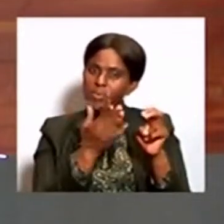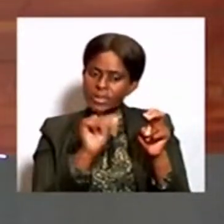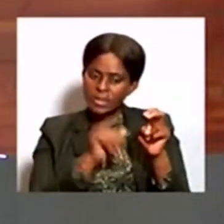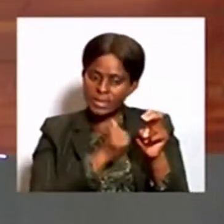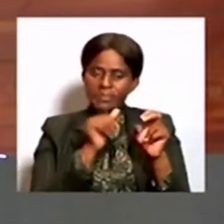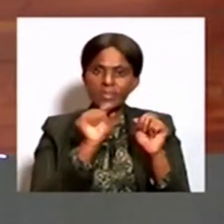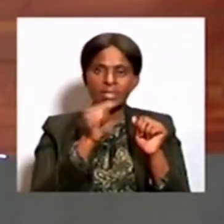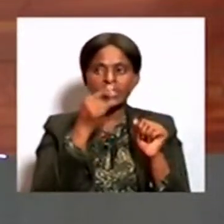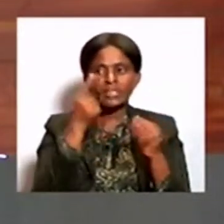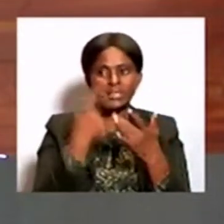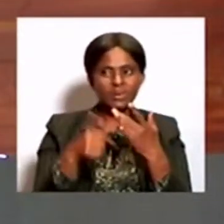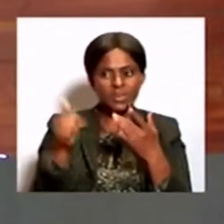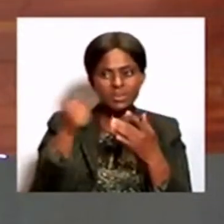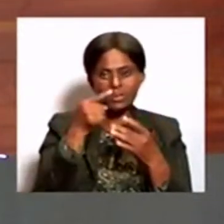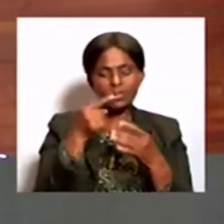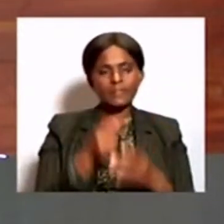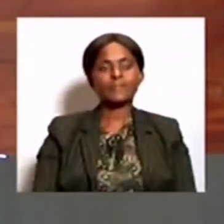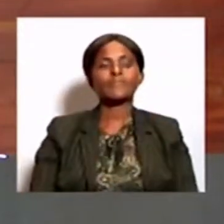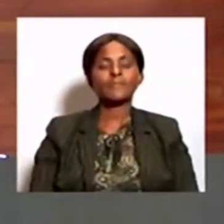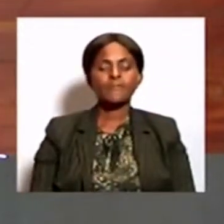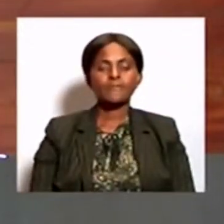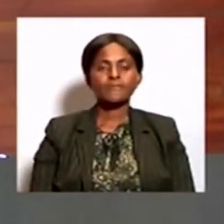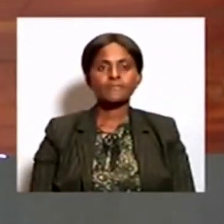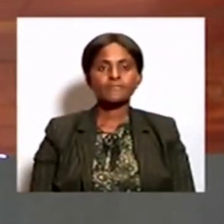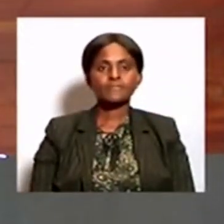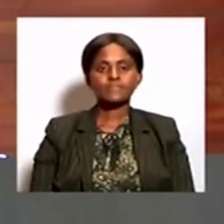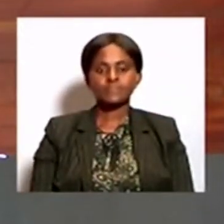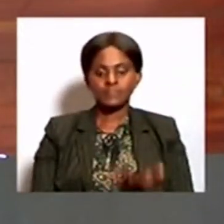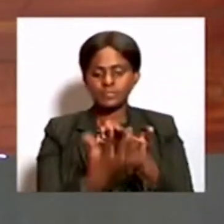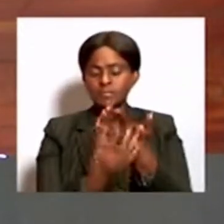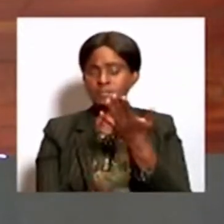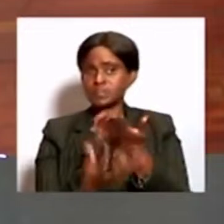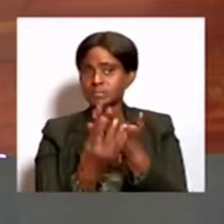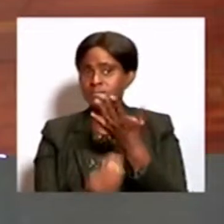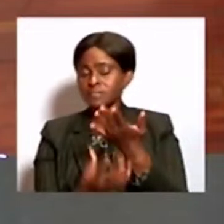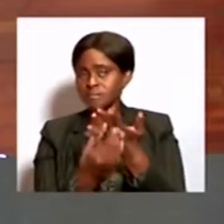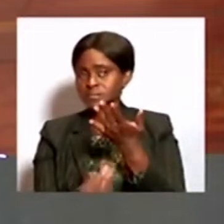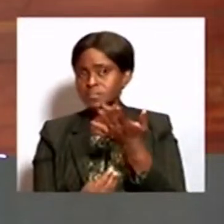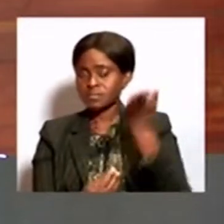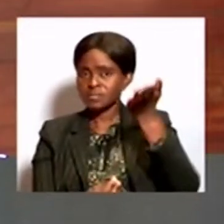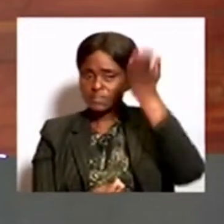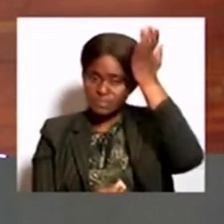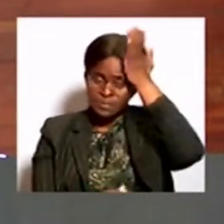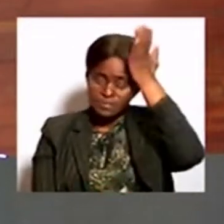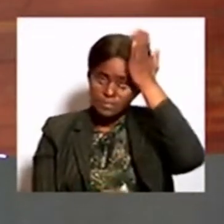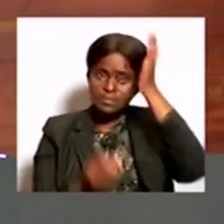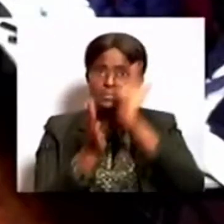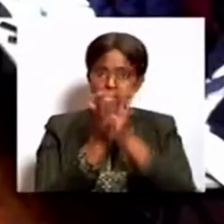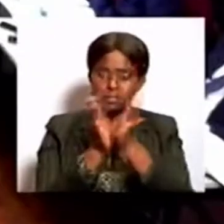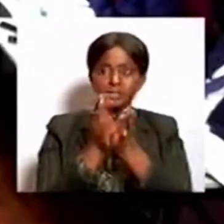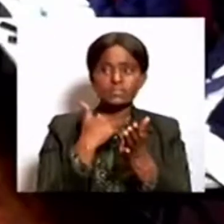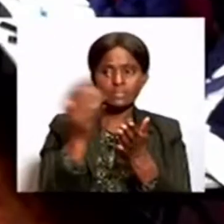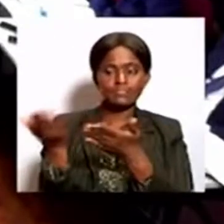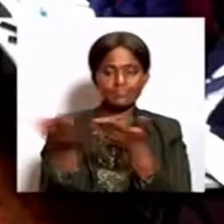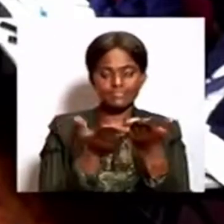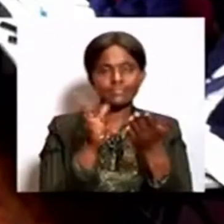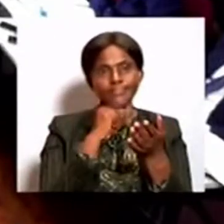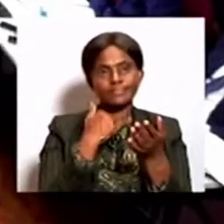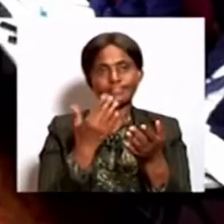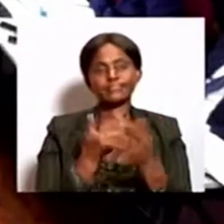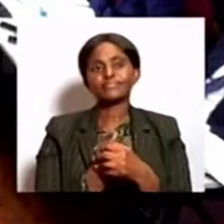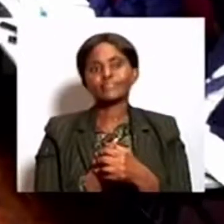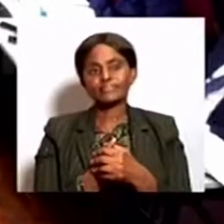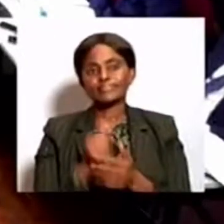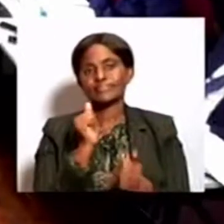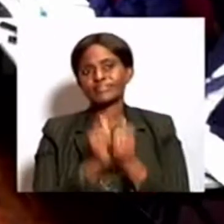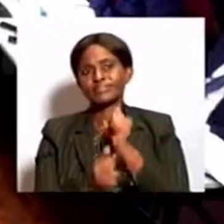saying? A copy of the updated logbook has been provided, sir. On